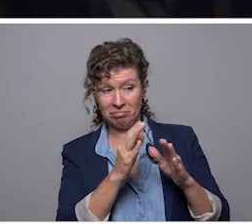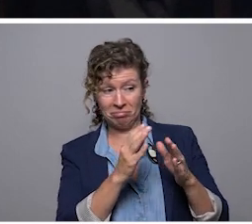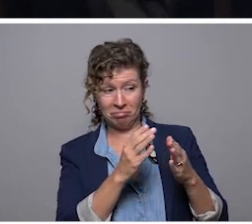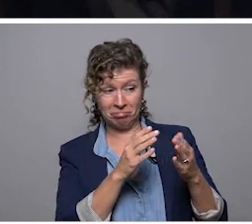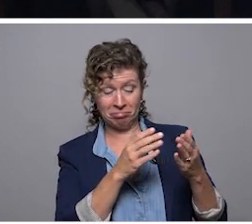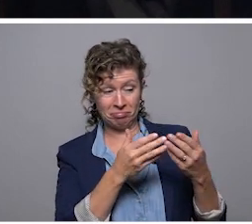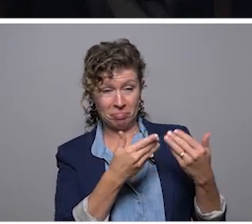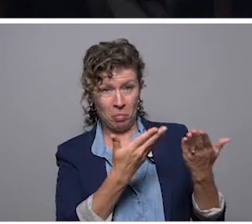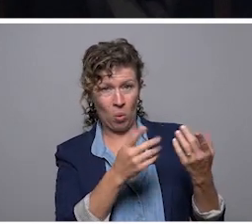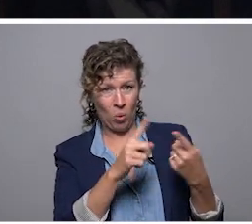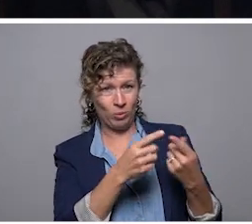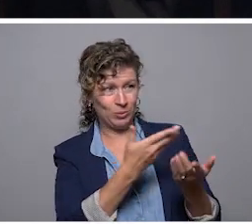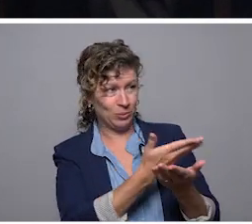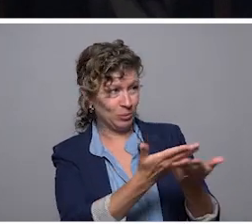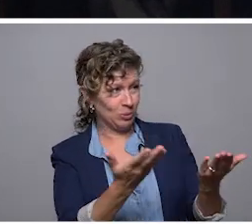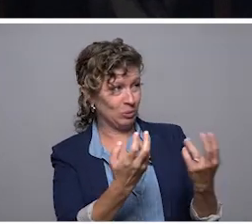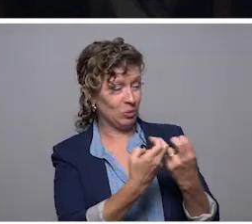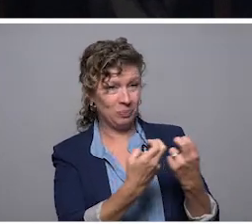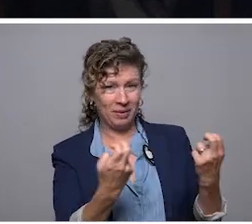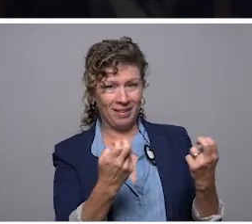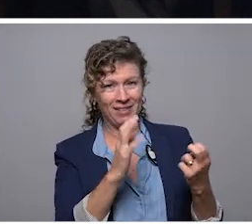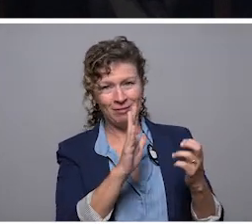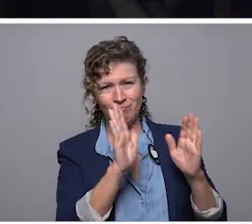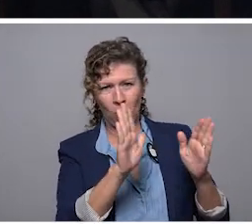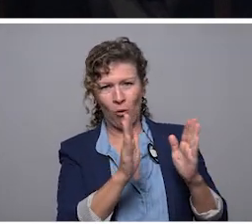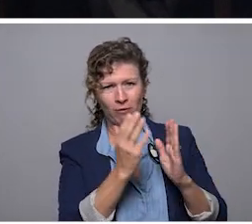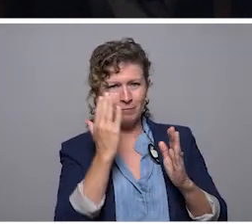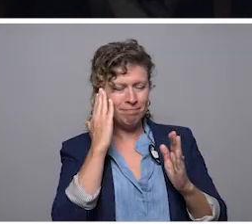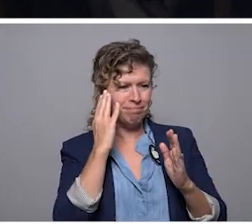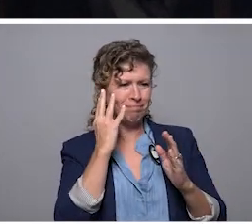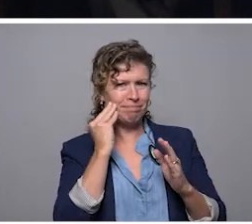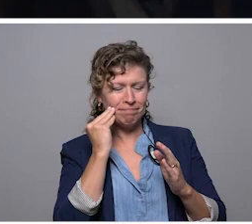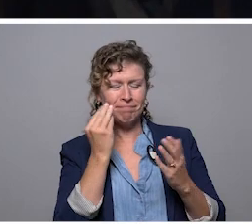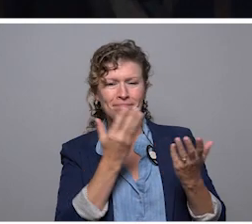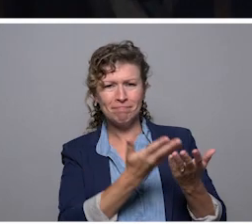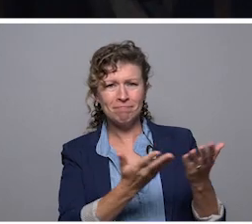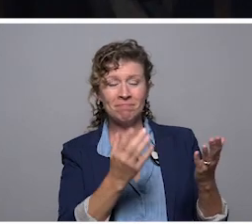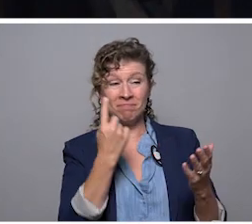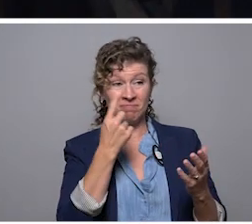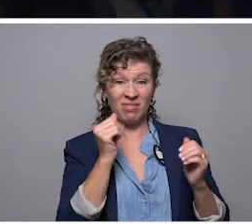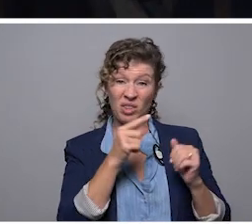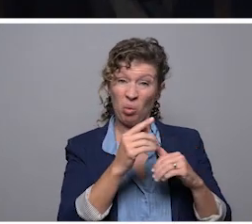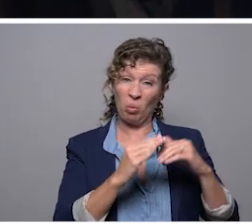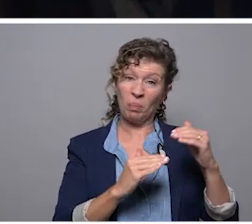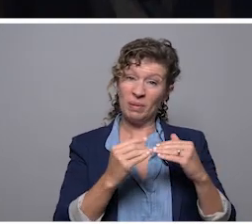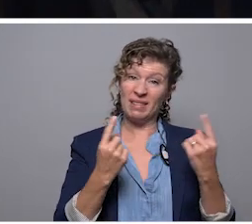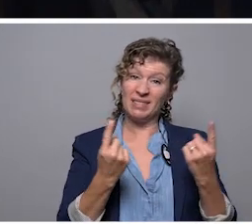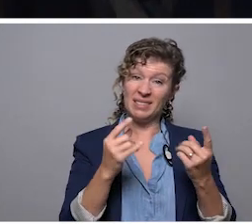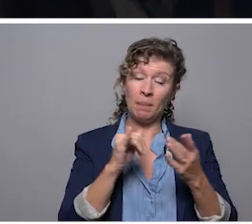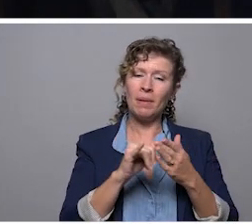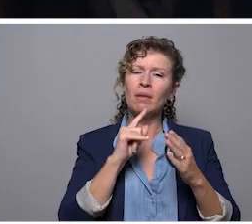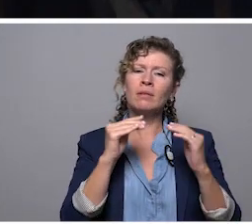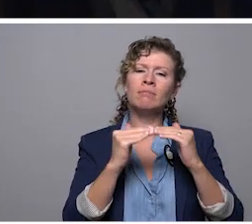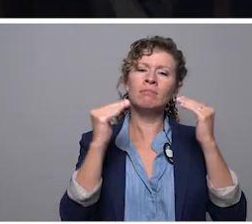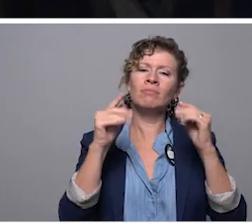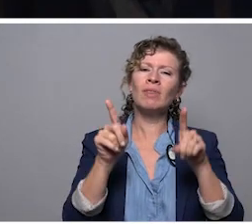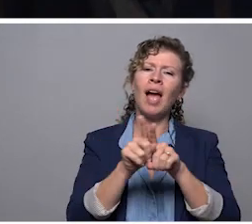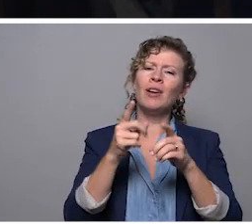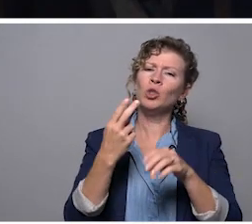the assembled Talent here today is Can you build something which is